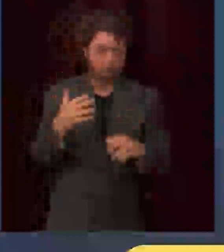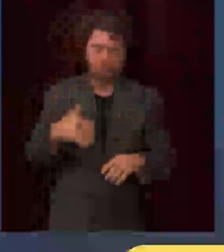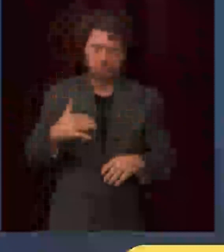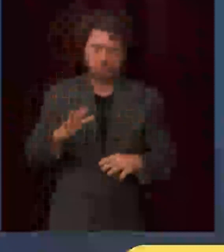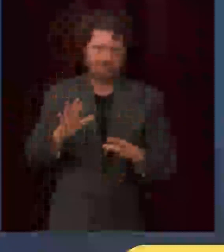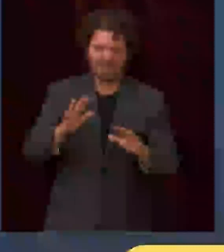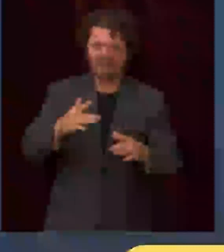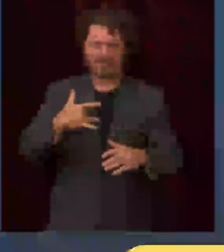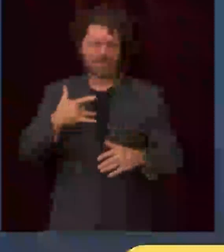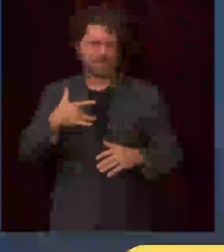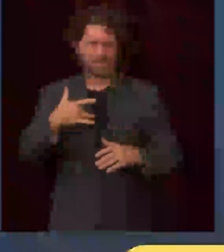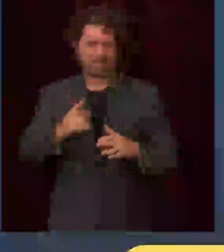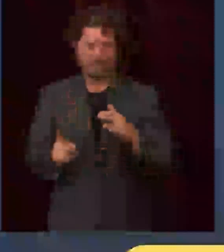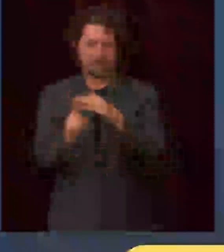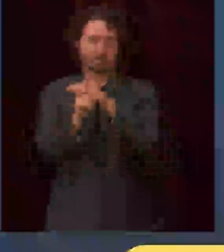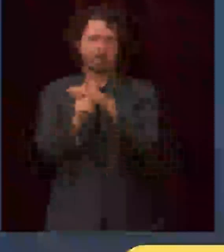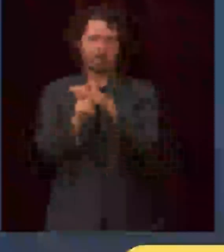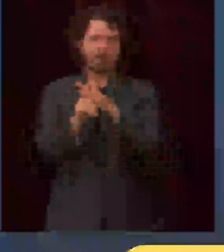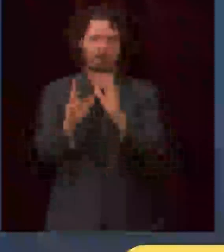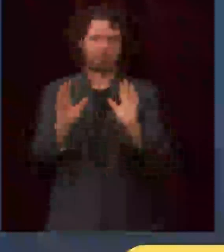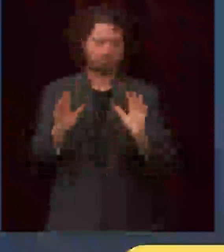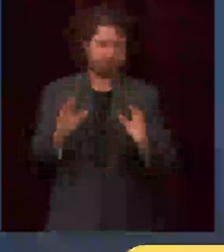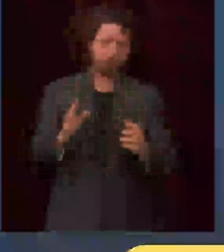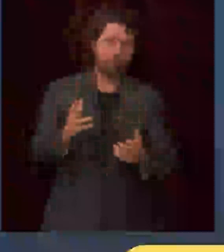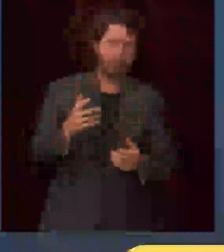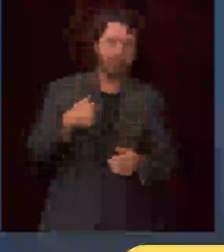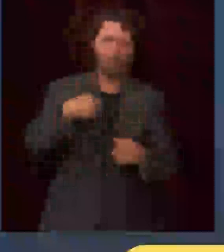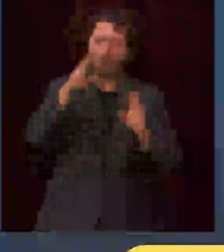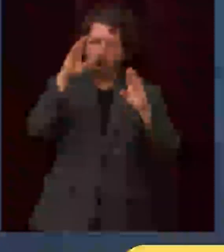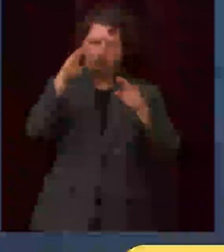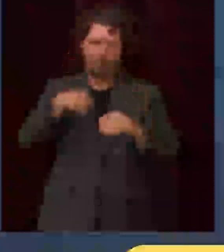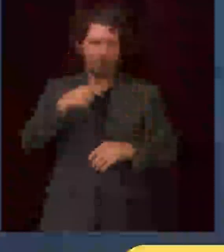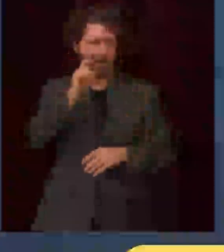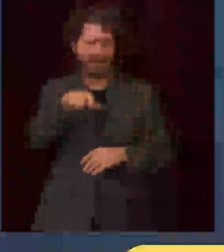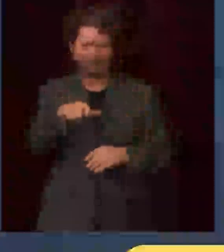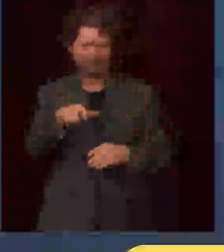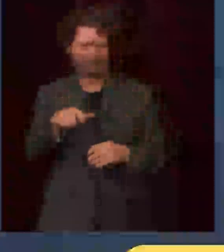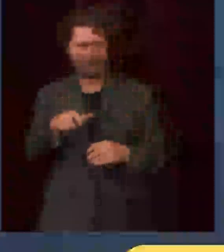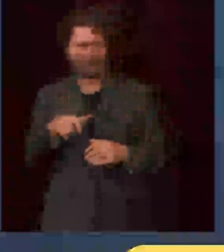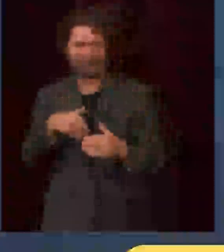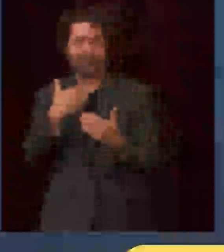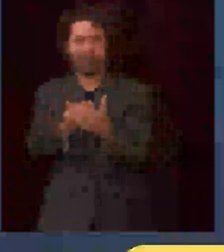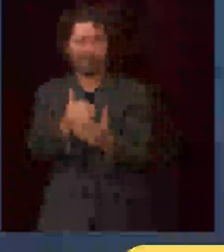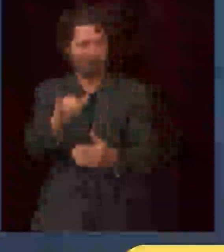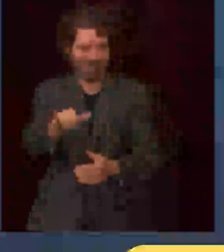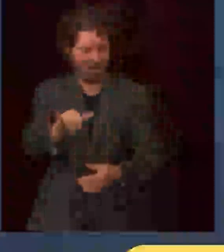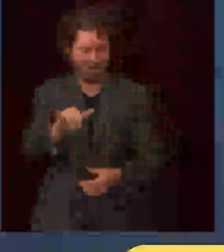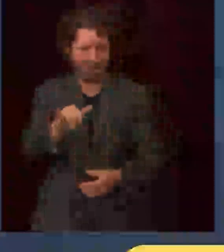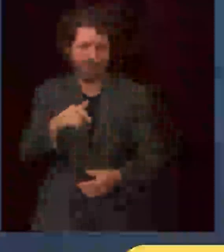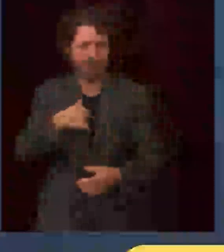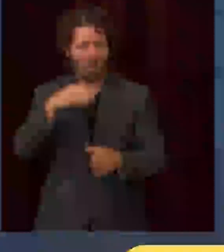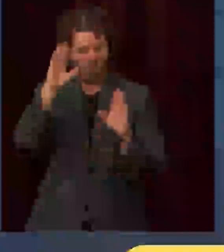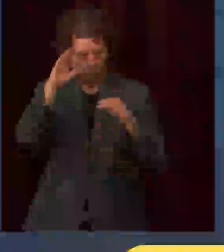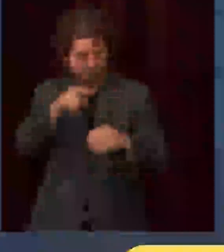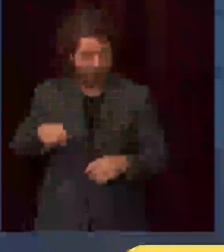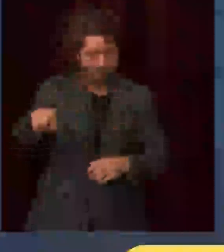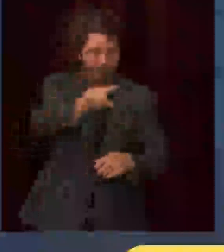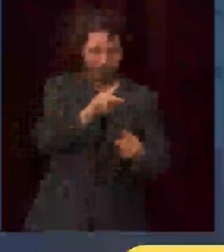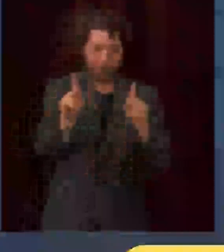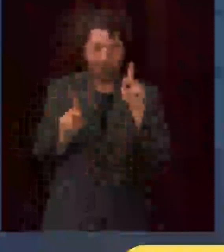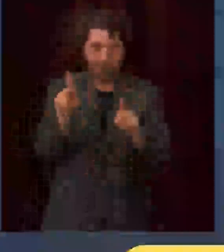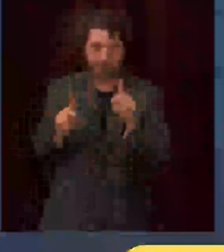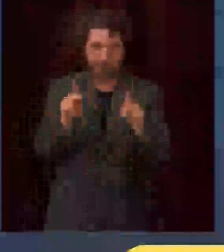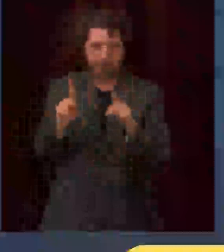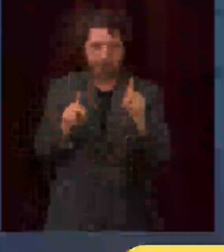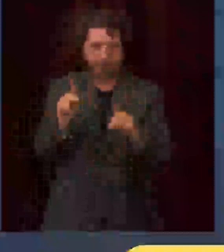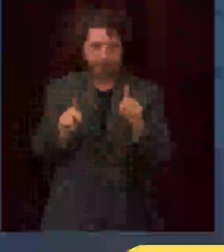can find a way to really demonstrate this is not acceptable in our society. It will not be tolerated. We have to